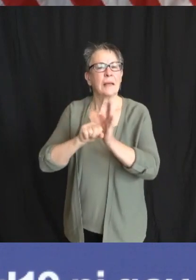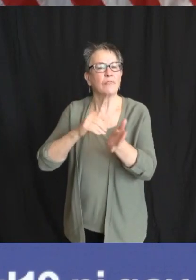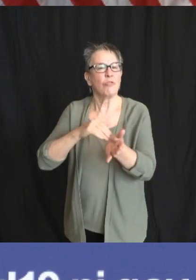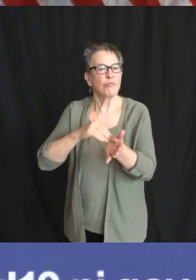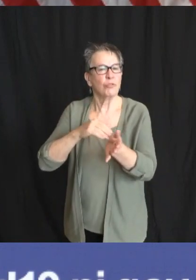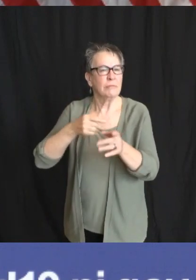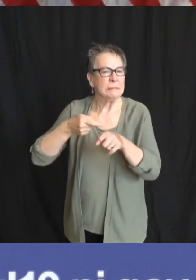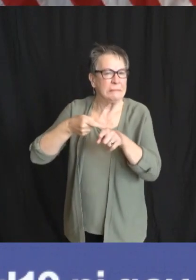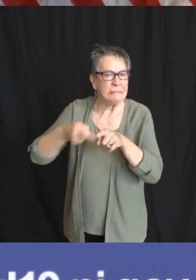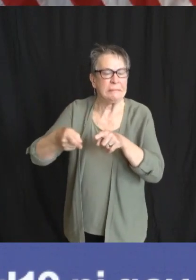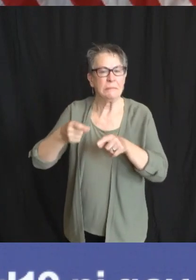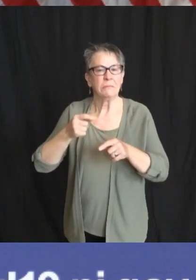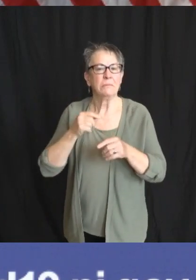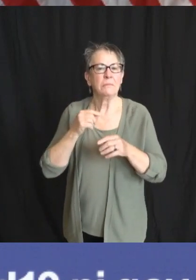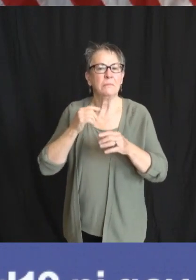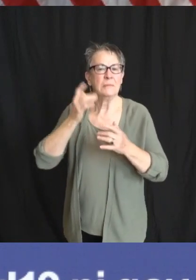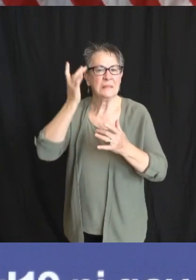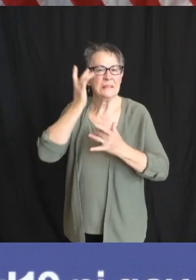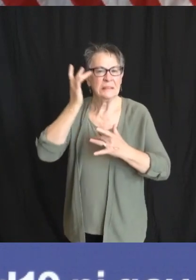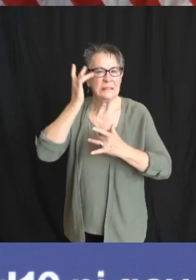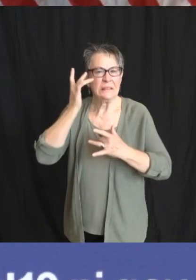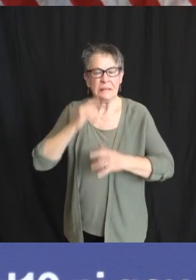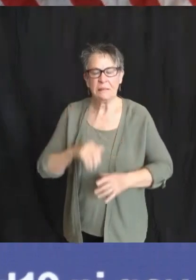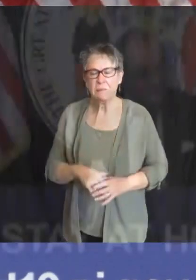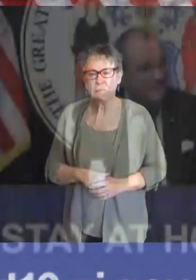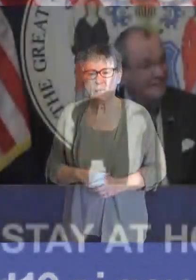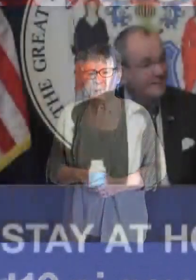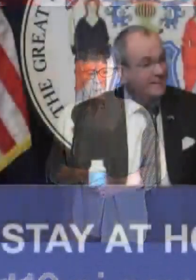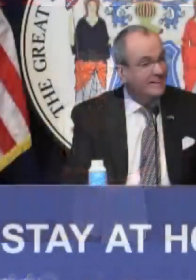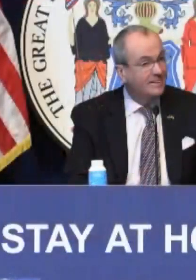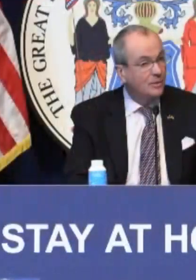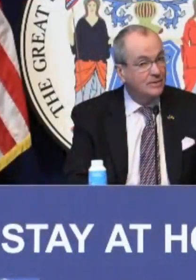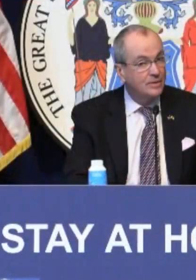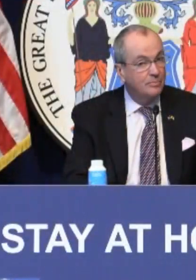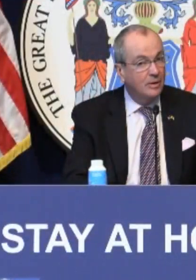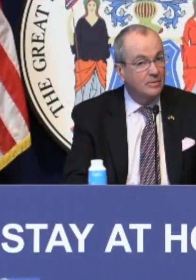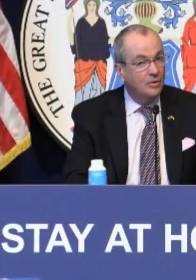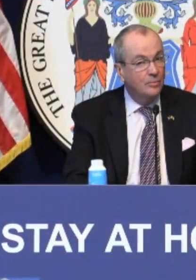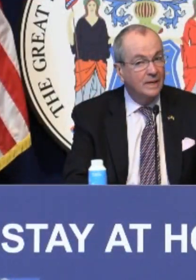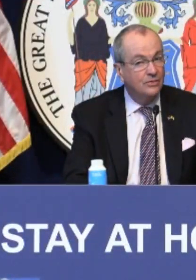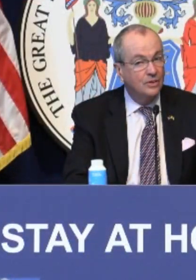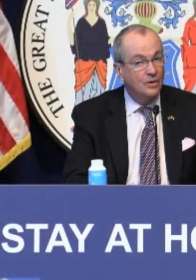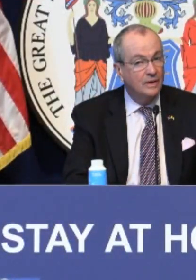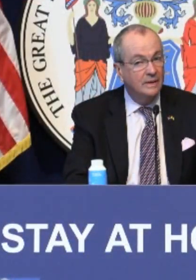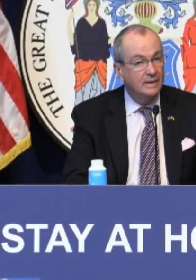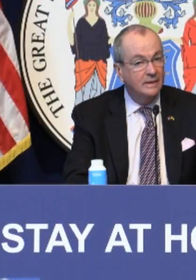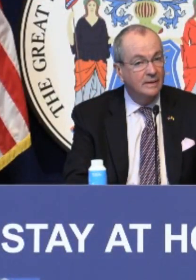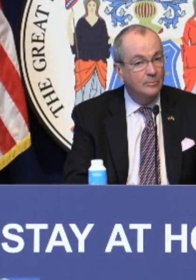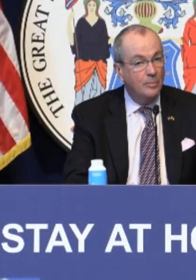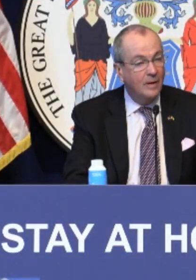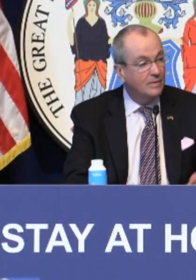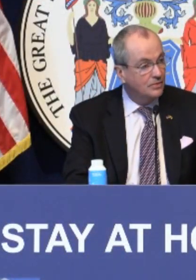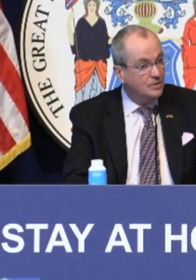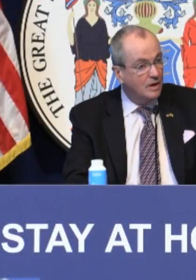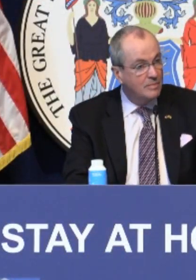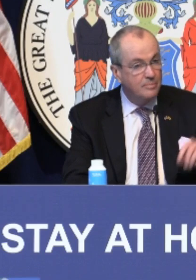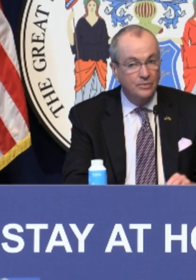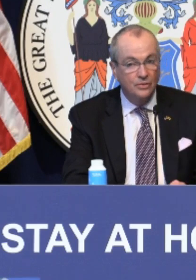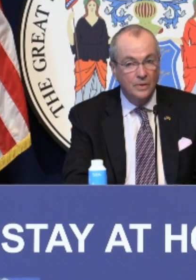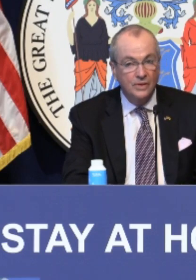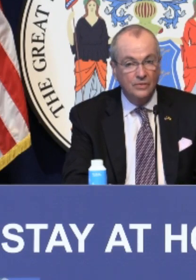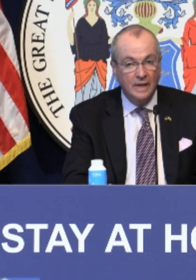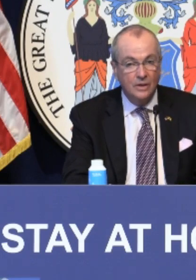introduction, the Superintendent of the State Police, Colonel Pat Callahan. Director of the Department of Homeland Security and Preparedness,